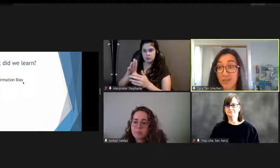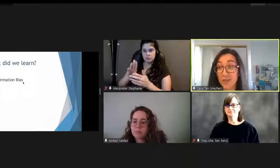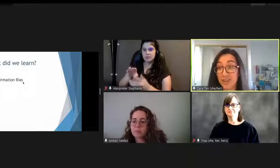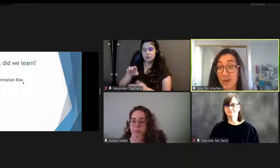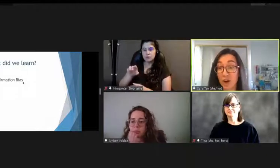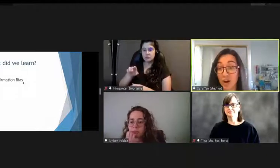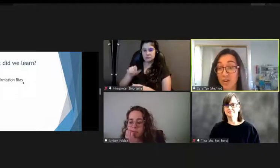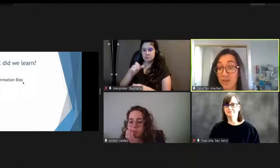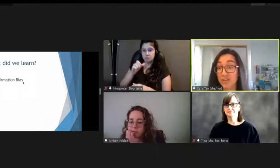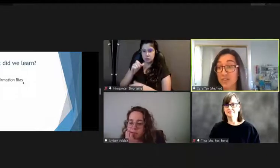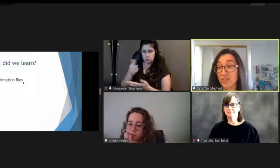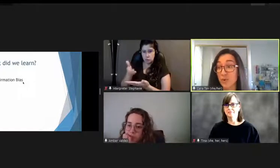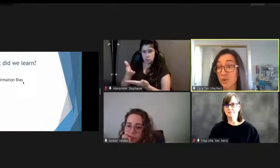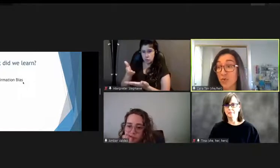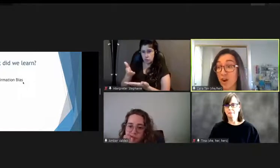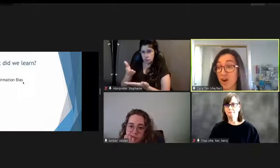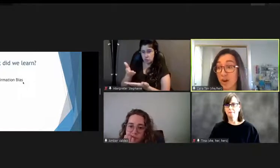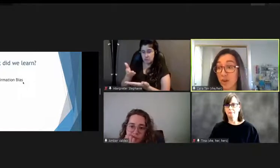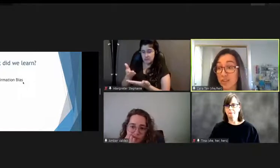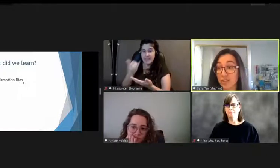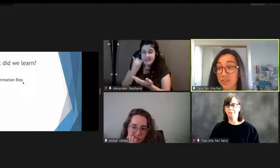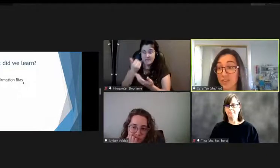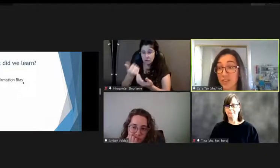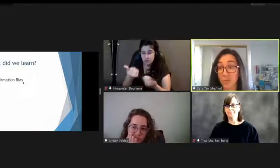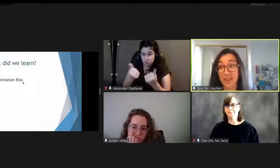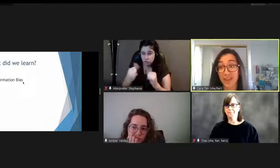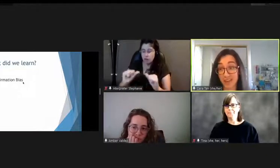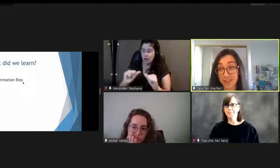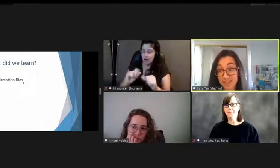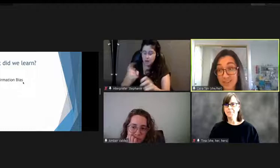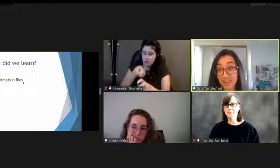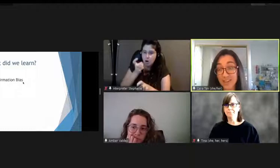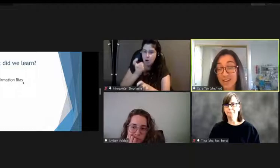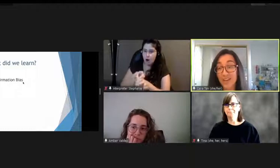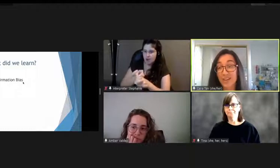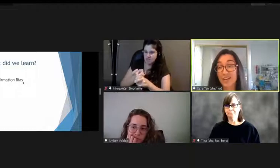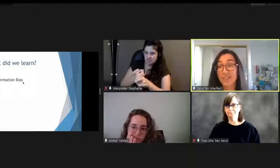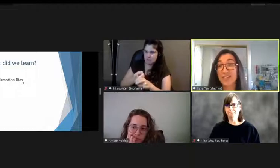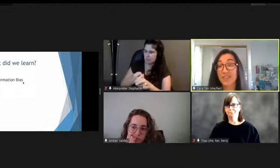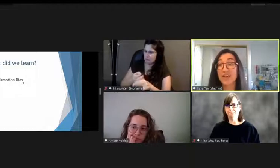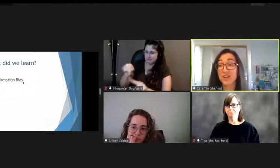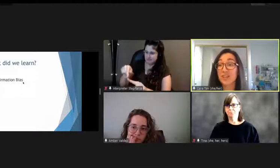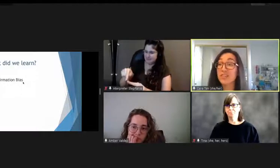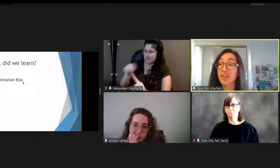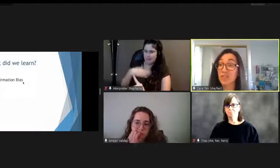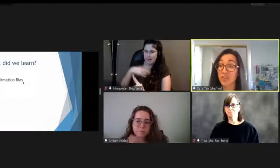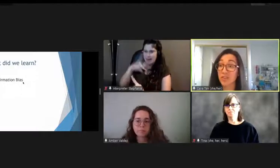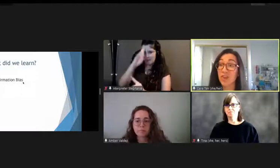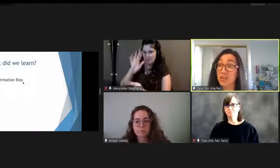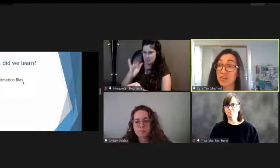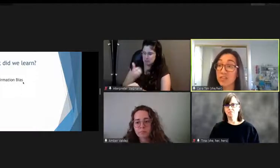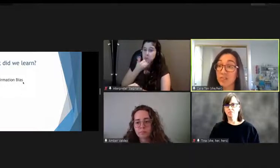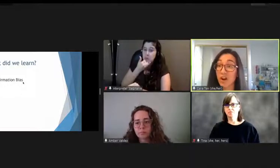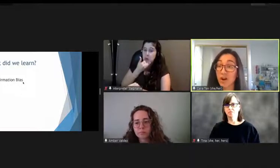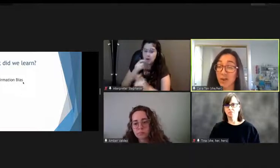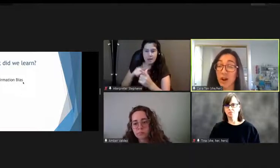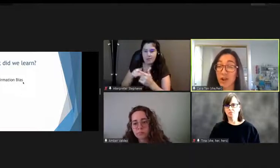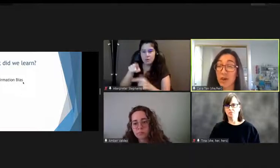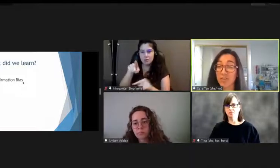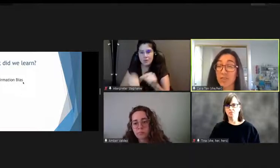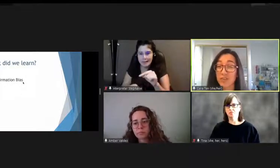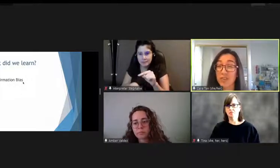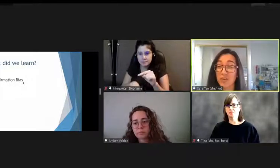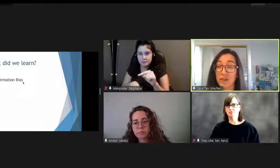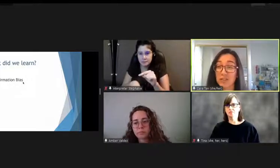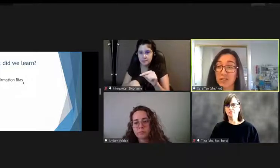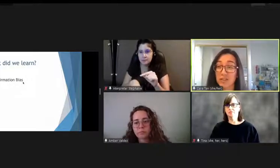try really hard to disprove our hypothesis and we can't, that does give us evidence that our